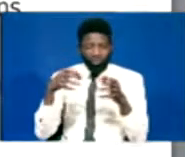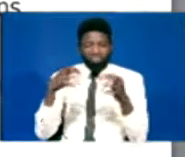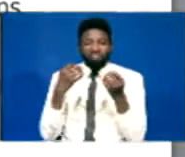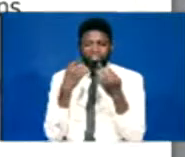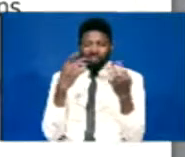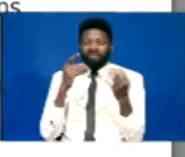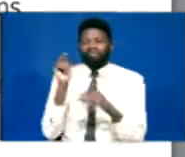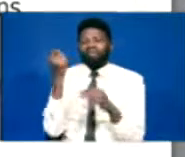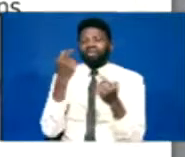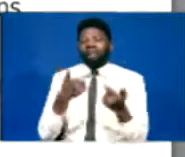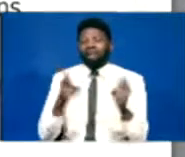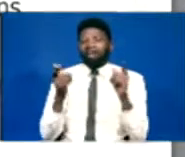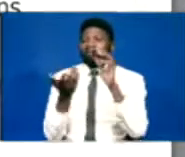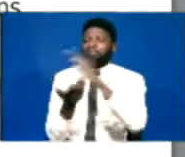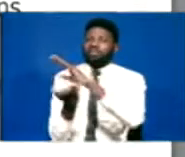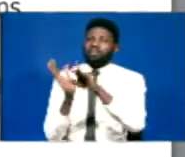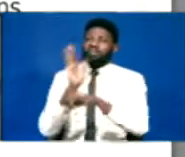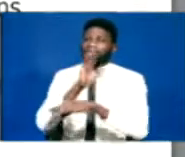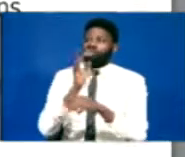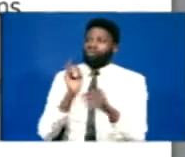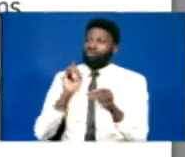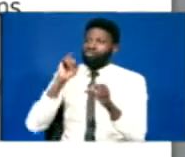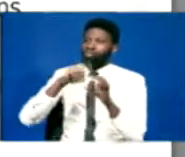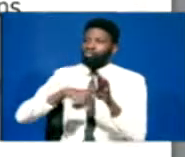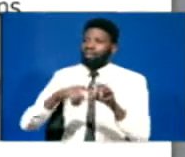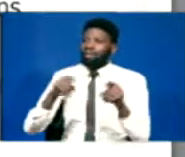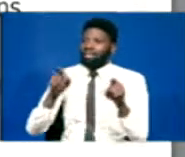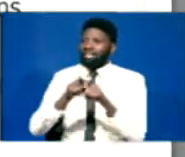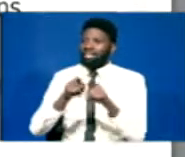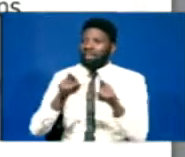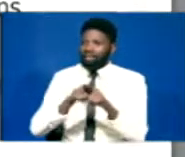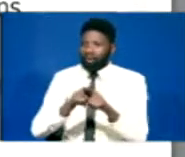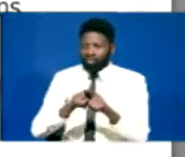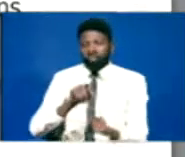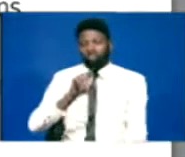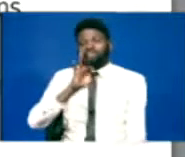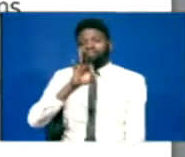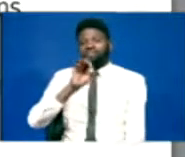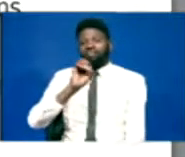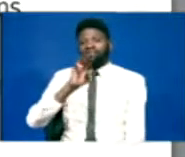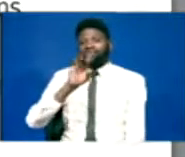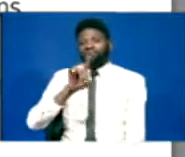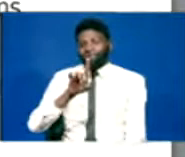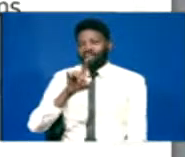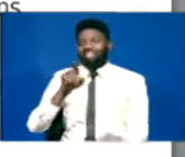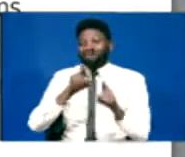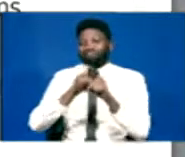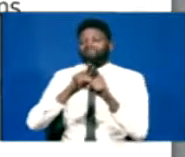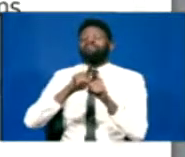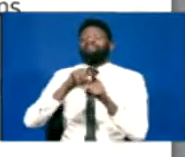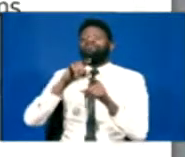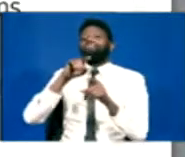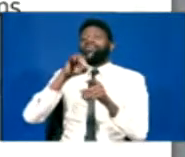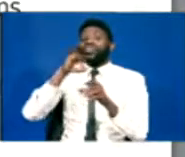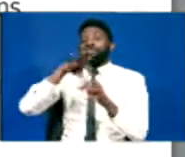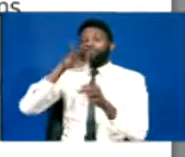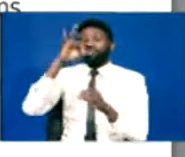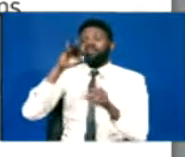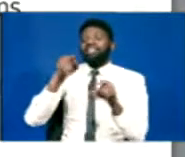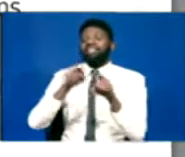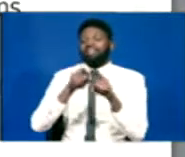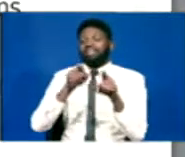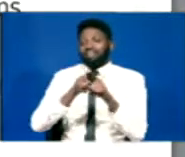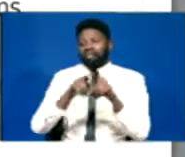returned and joined the Forum for Restoration of Democracy Party and was elected as its deputy director of elections